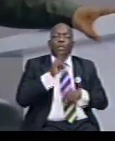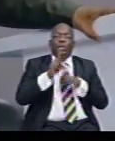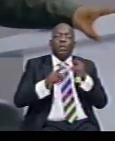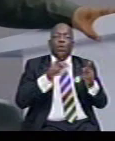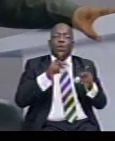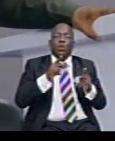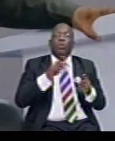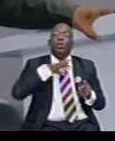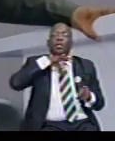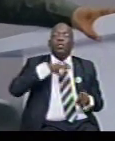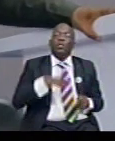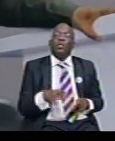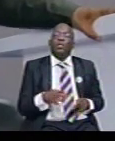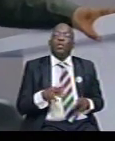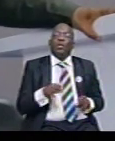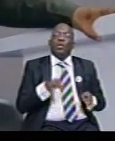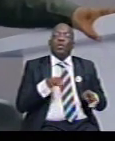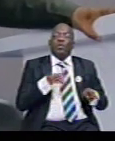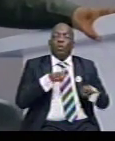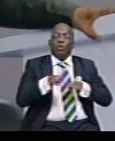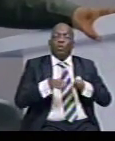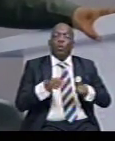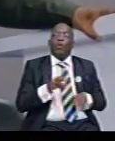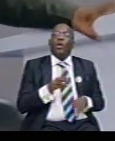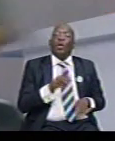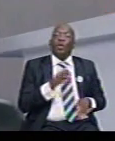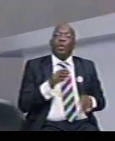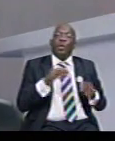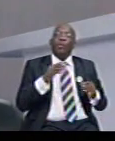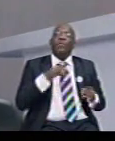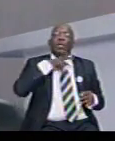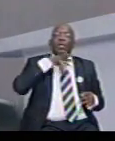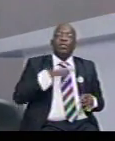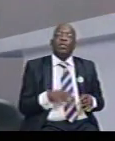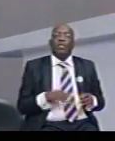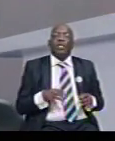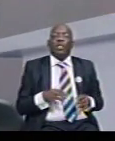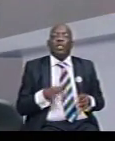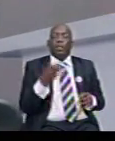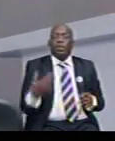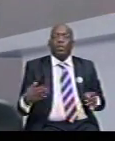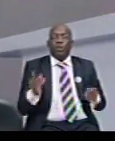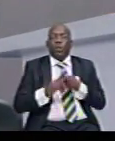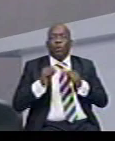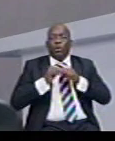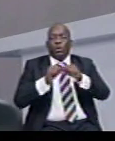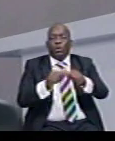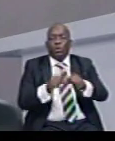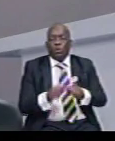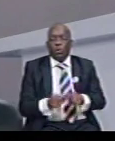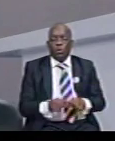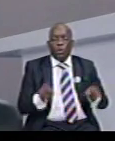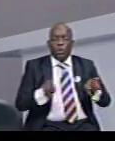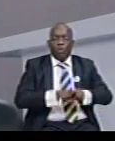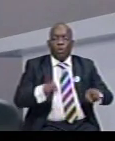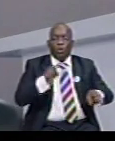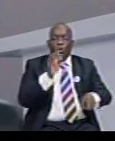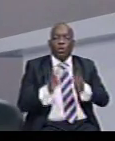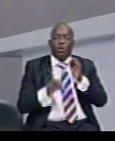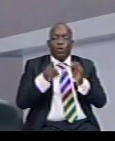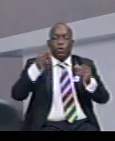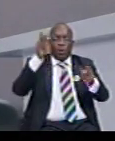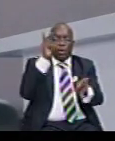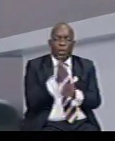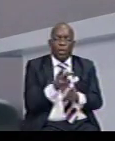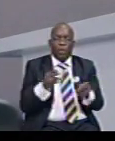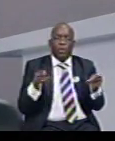filthy behavior to keep on running. But if you keep that